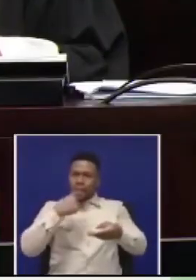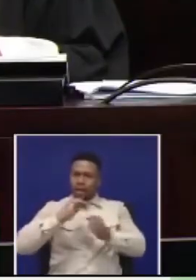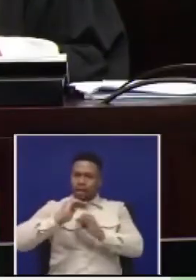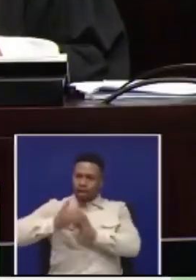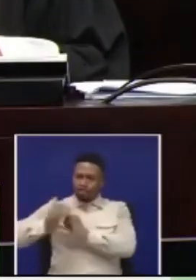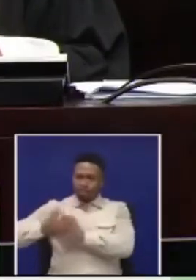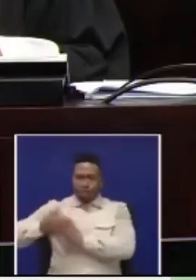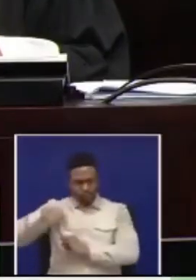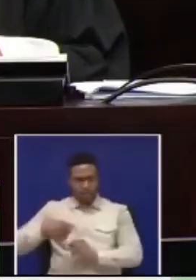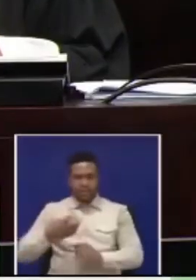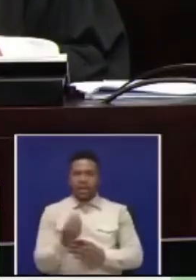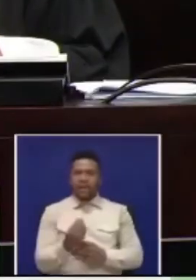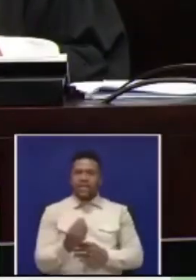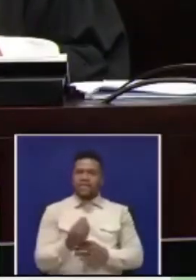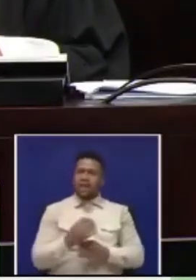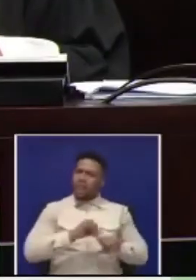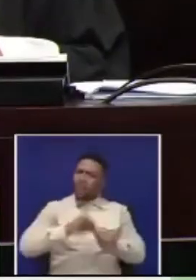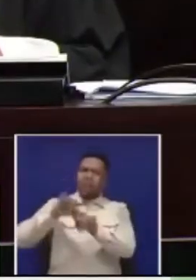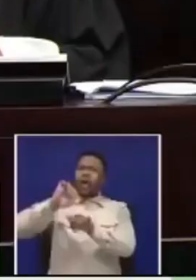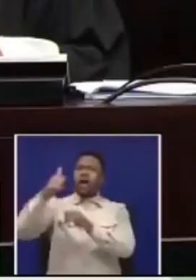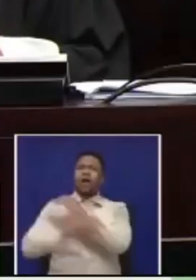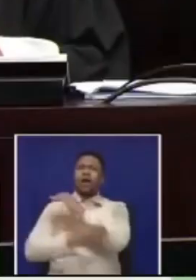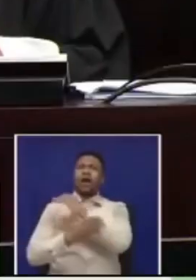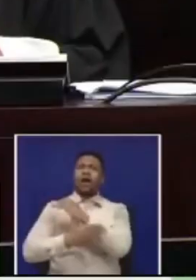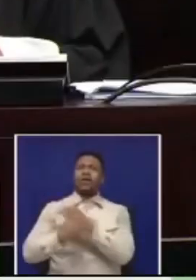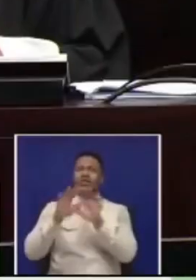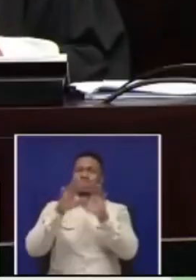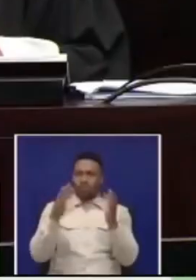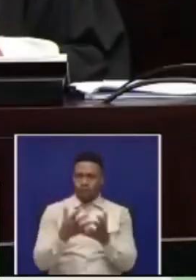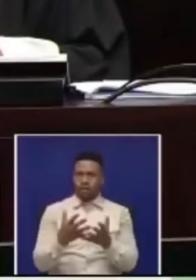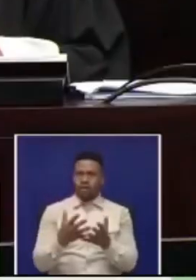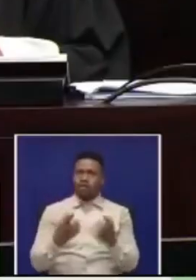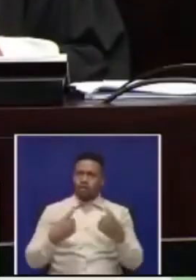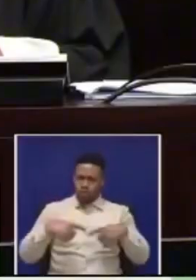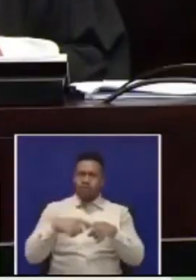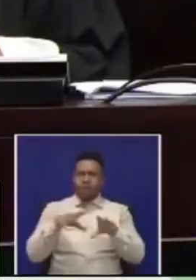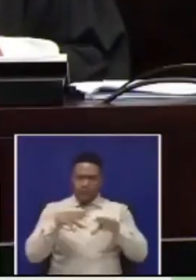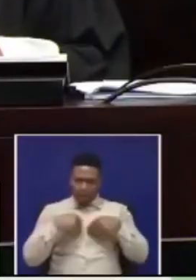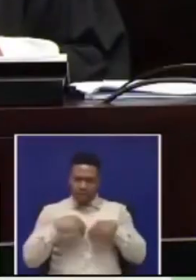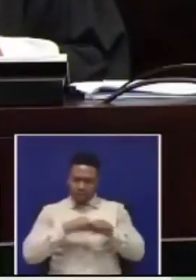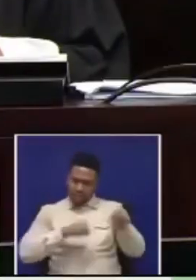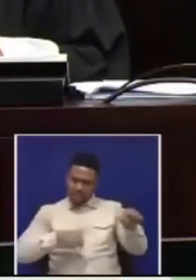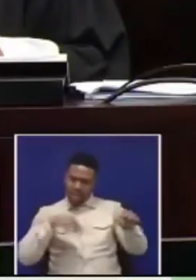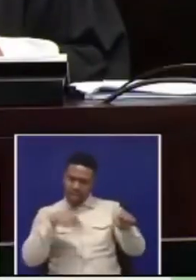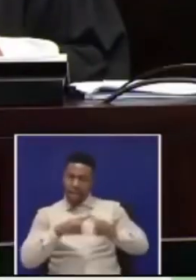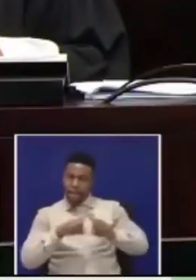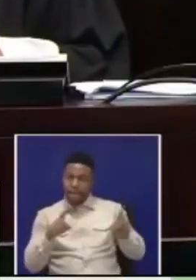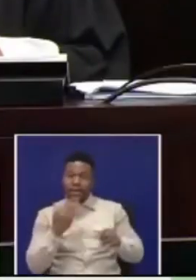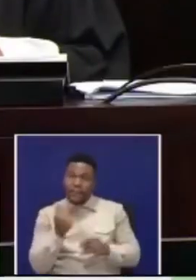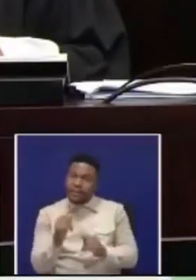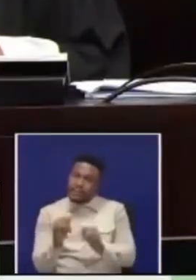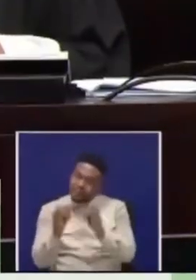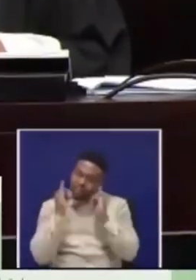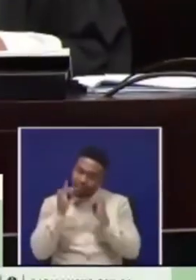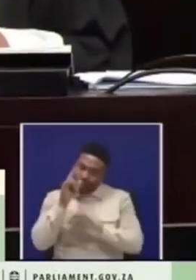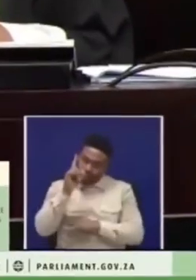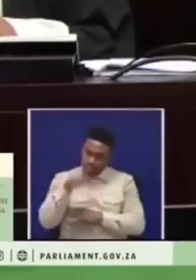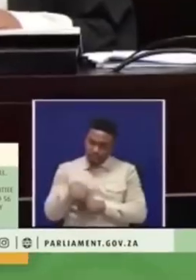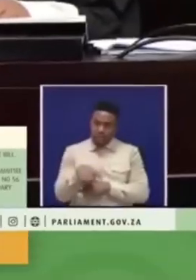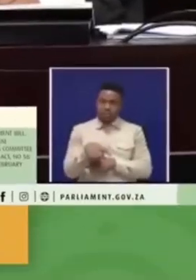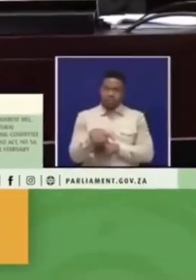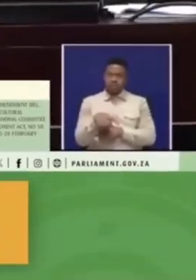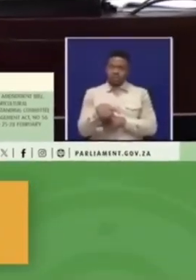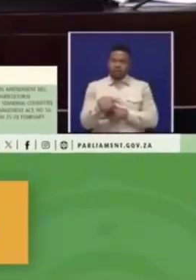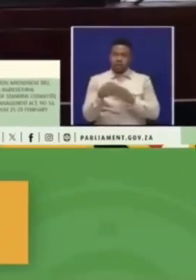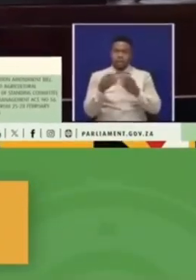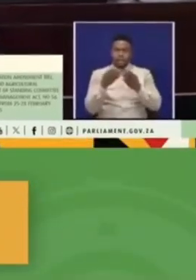but Honourable Minister, take South Africans' concerns seriously about illegal migration. We need broader reforms that put our